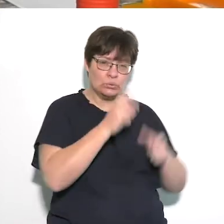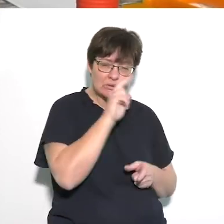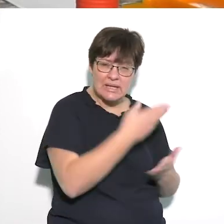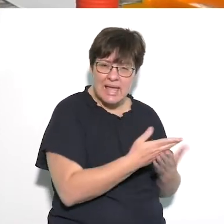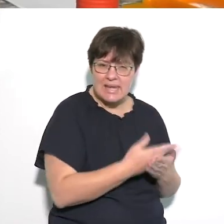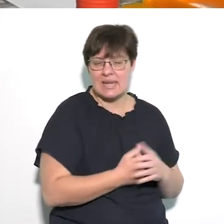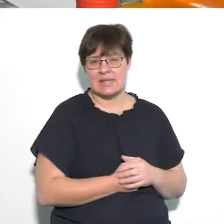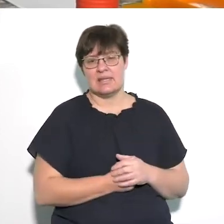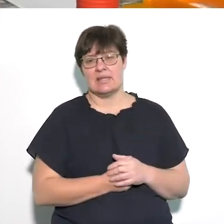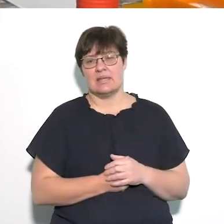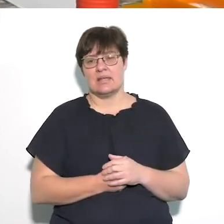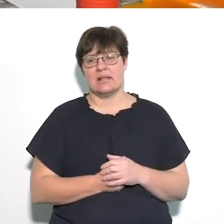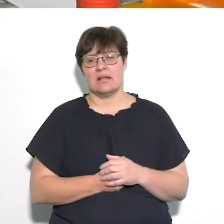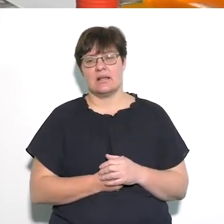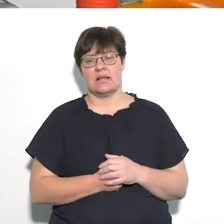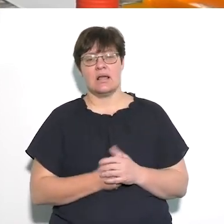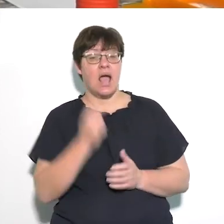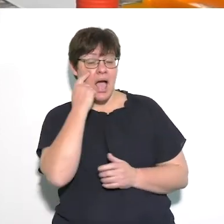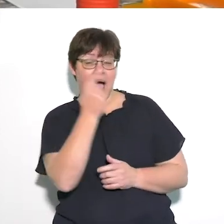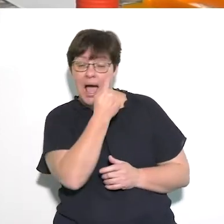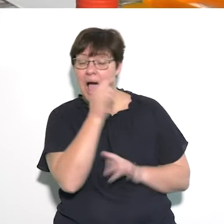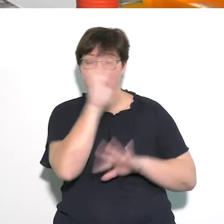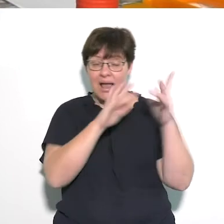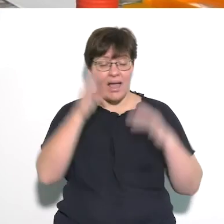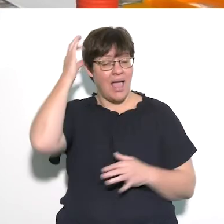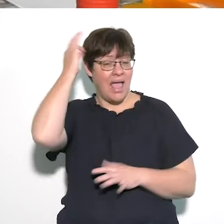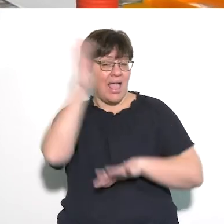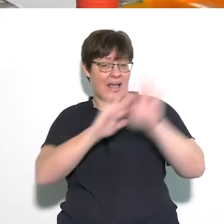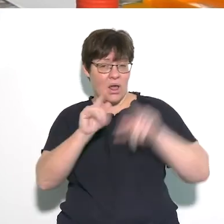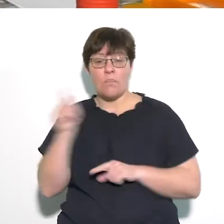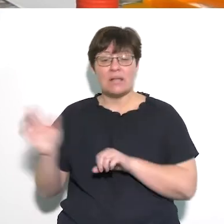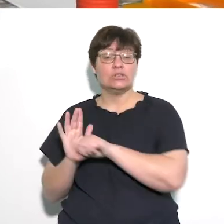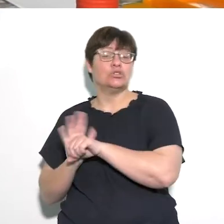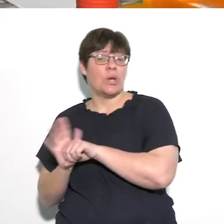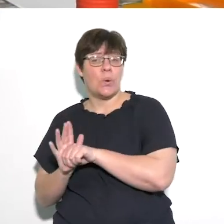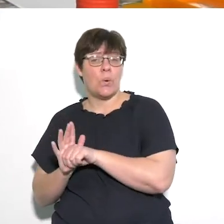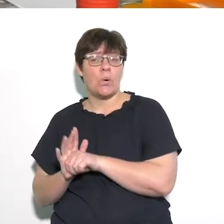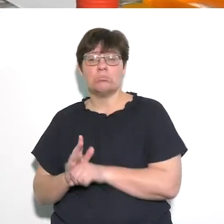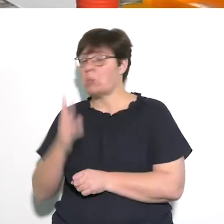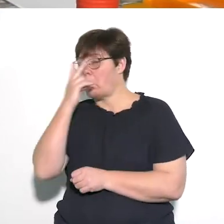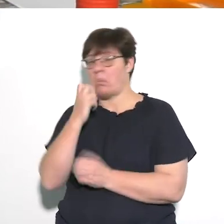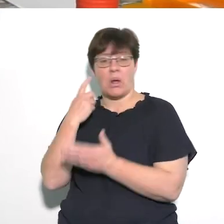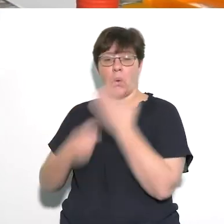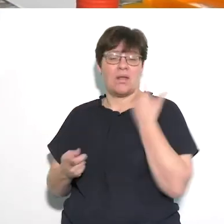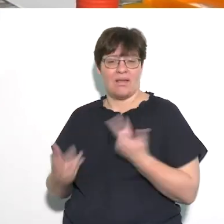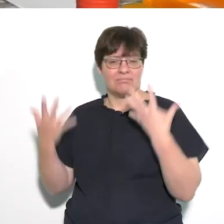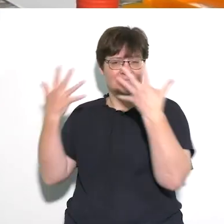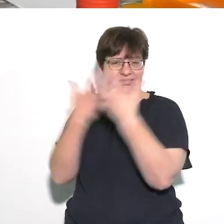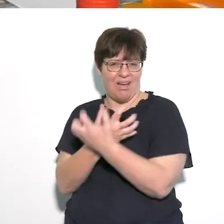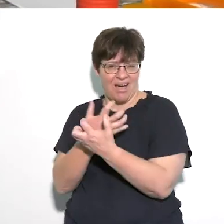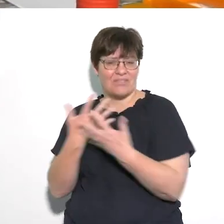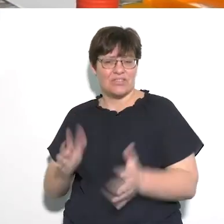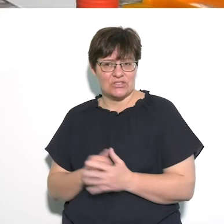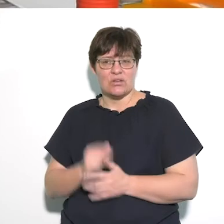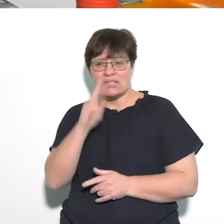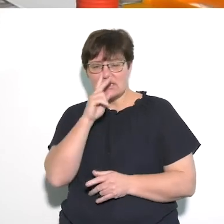I can see the color of the eyes, the color of the hair, whereas your shadow is quite dark. And then you can look